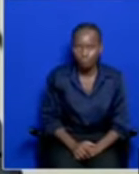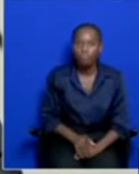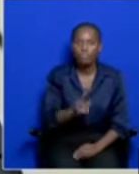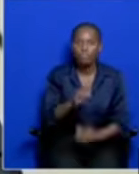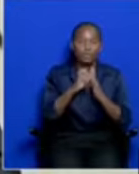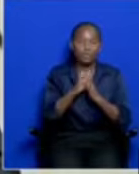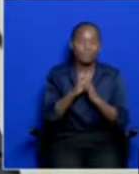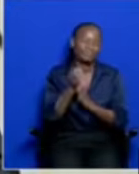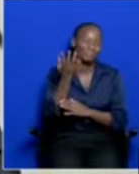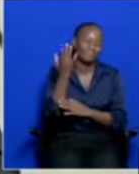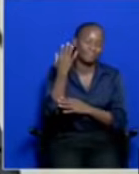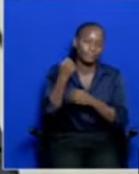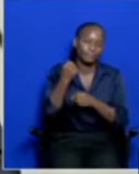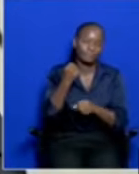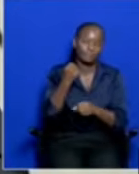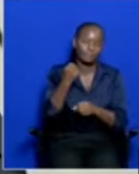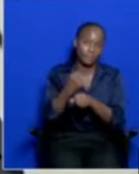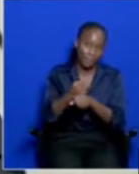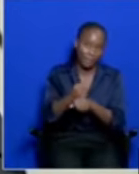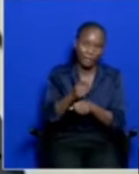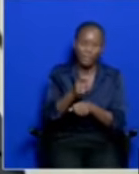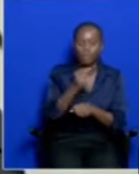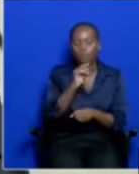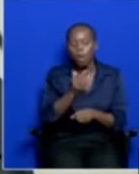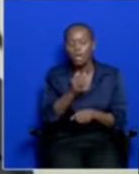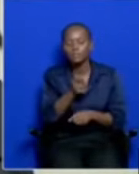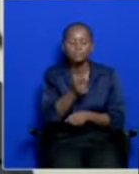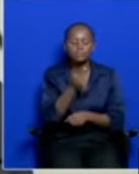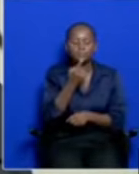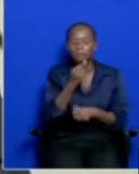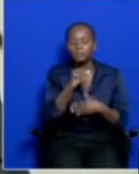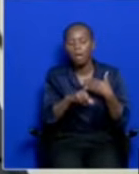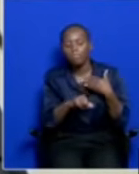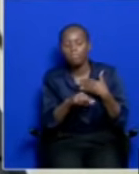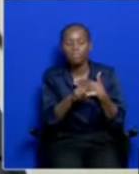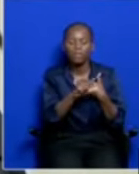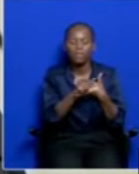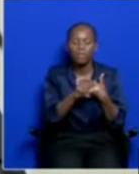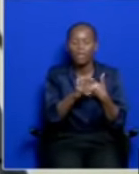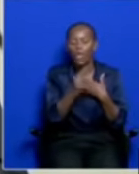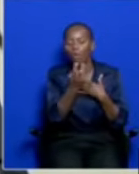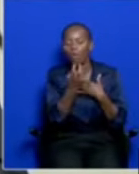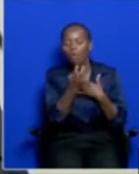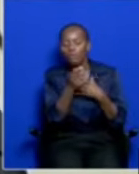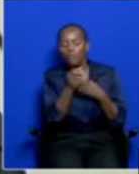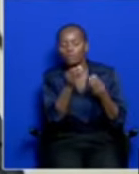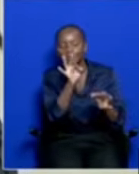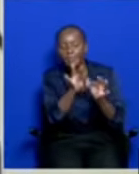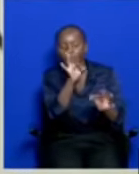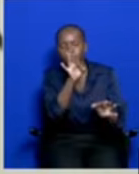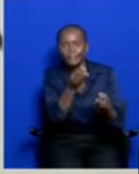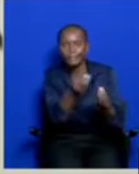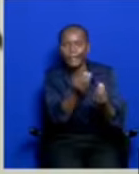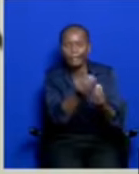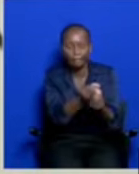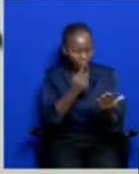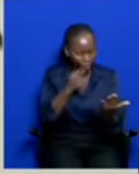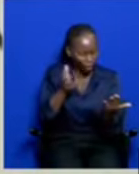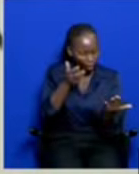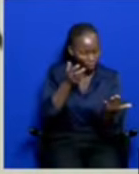go to the year and month and pick up that book and look for that specific entry. So for